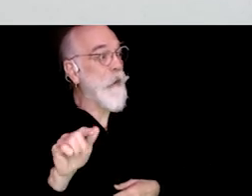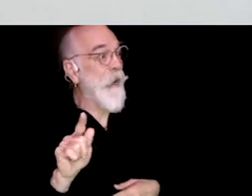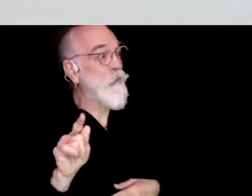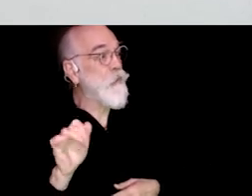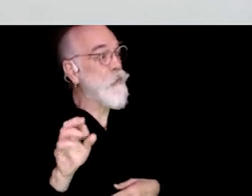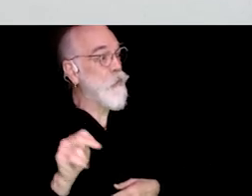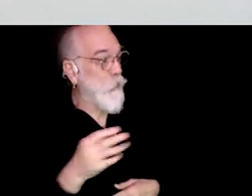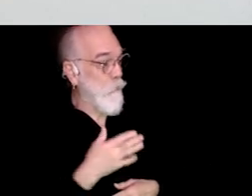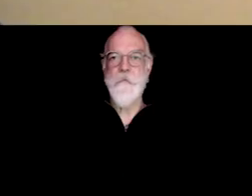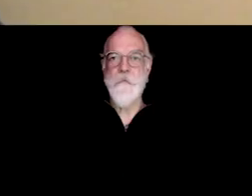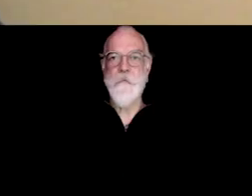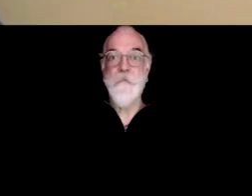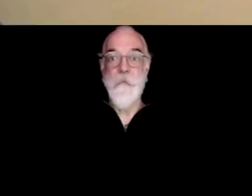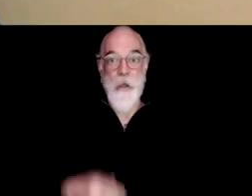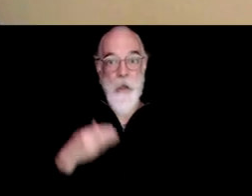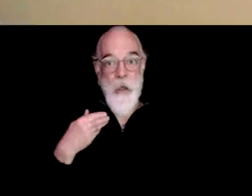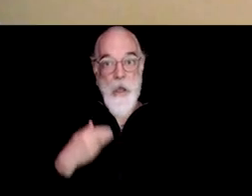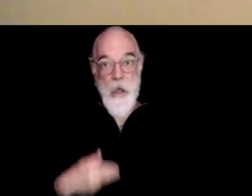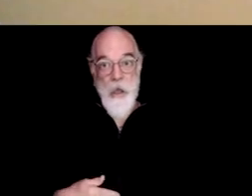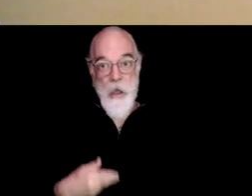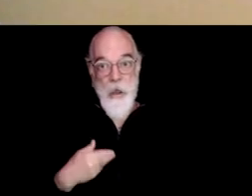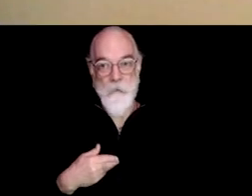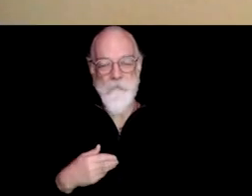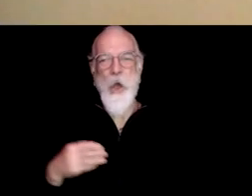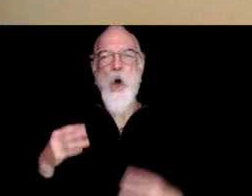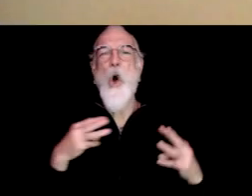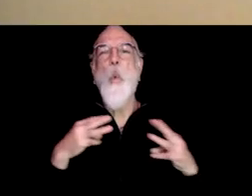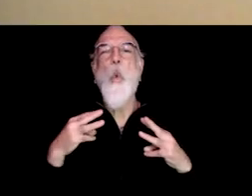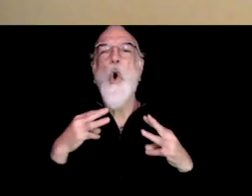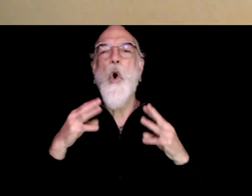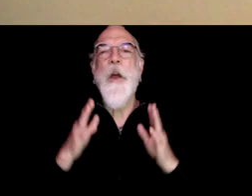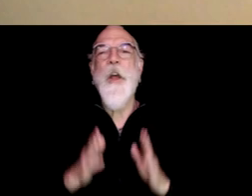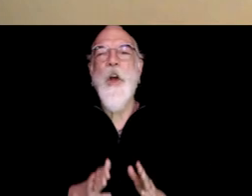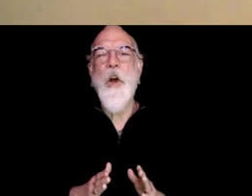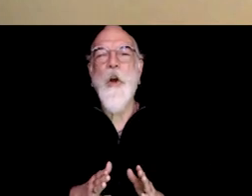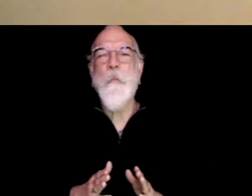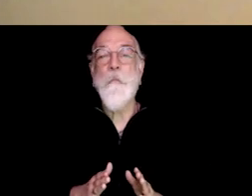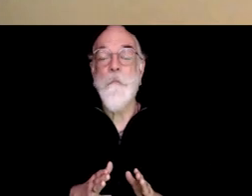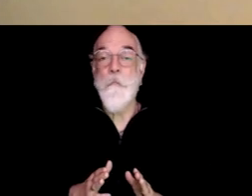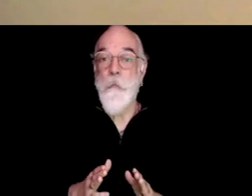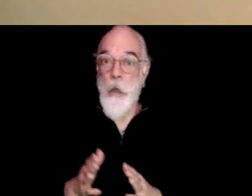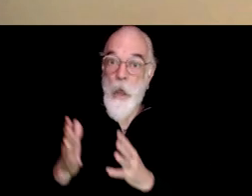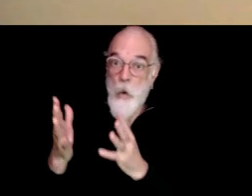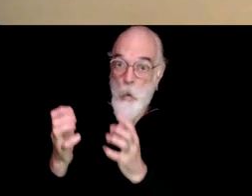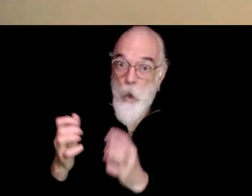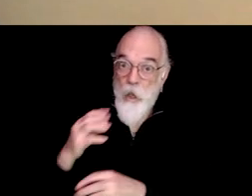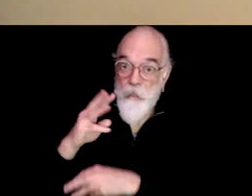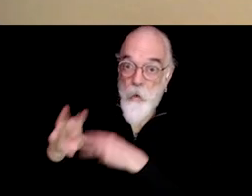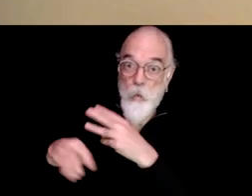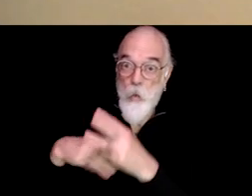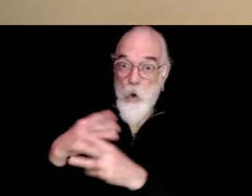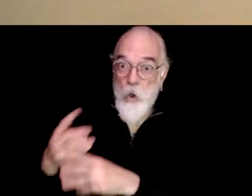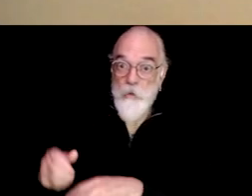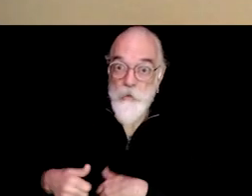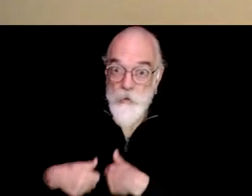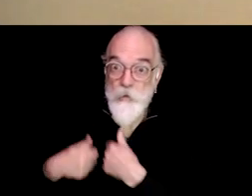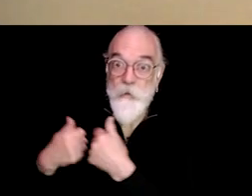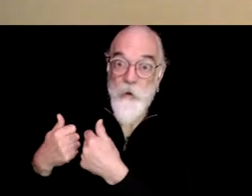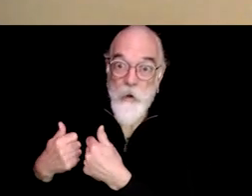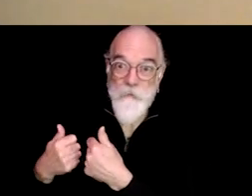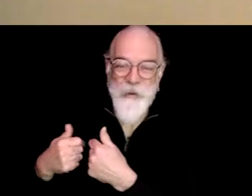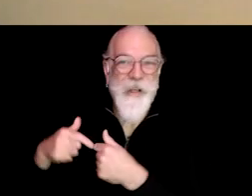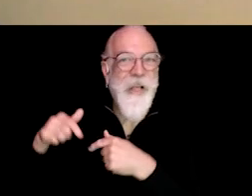Creation? I am a warrior wanting this world to survive, never